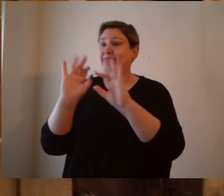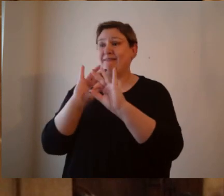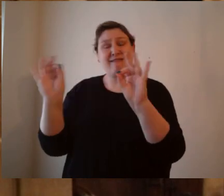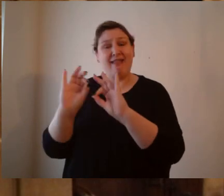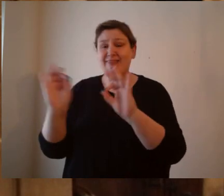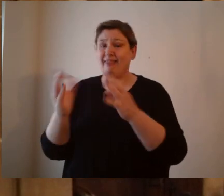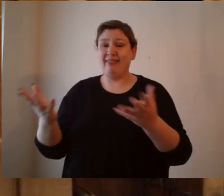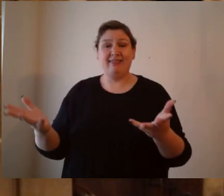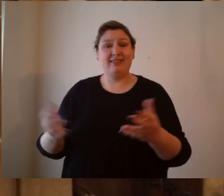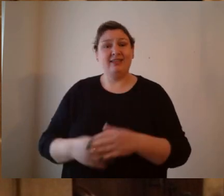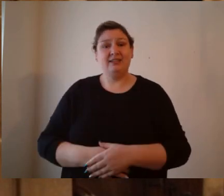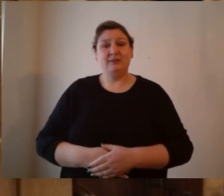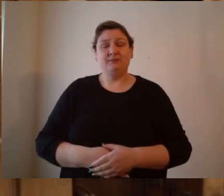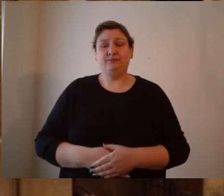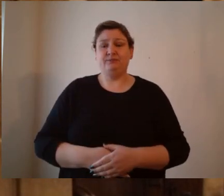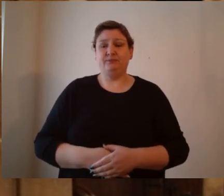inn.